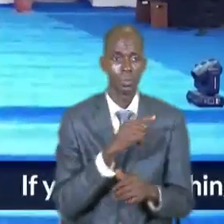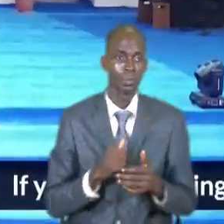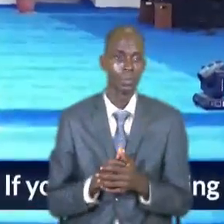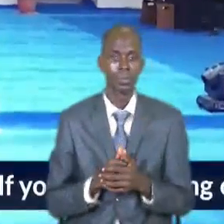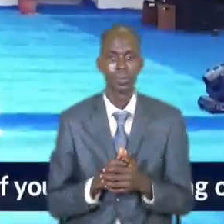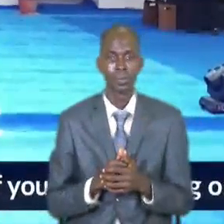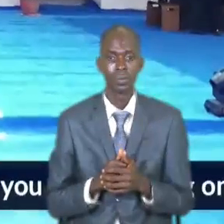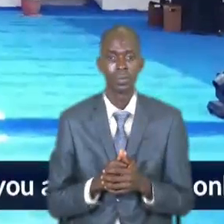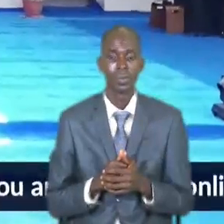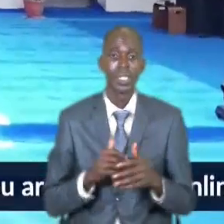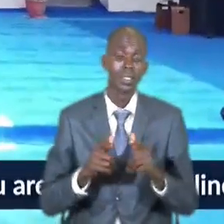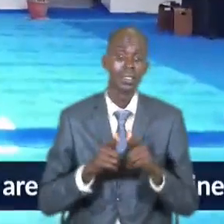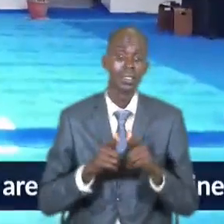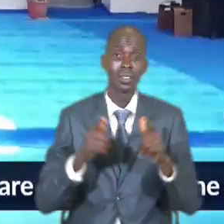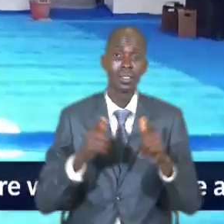Interruption of healing.